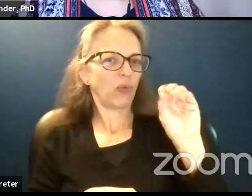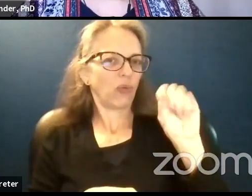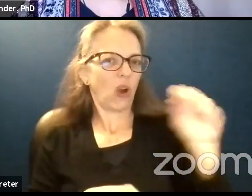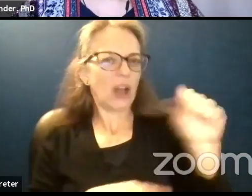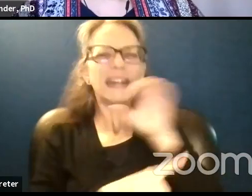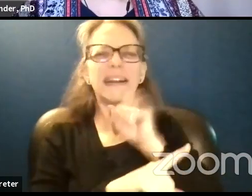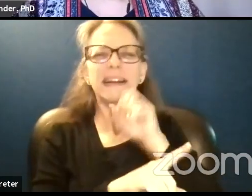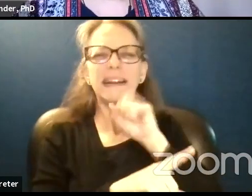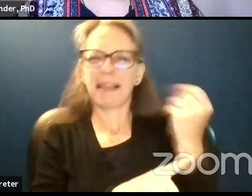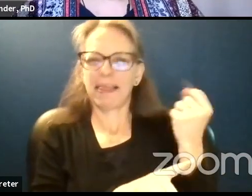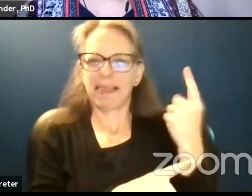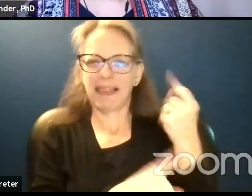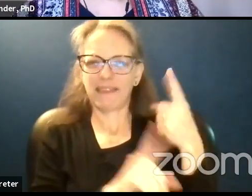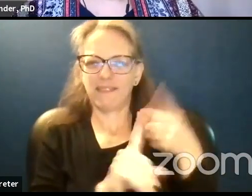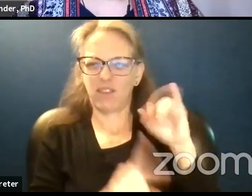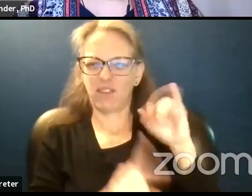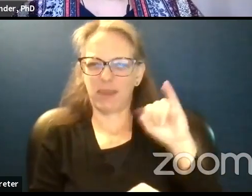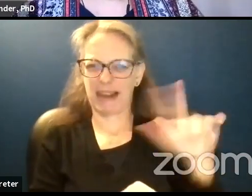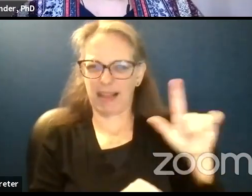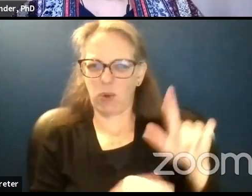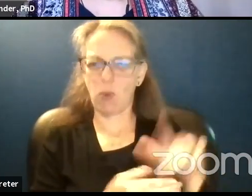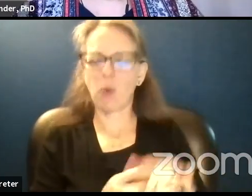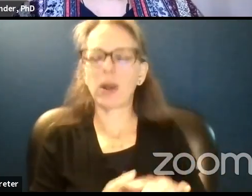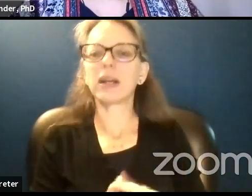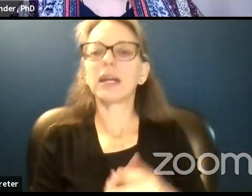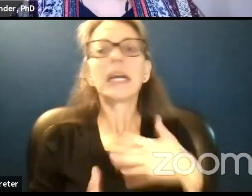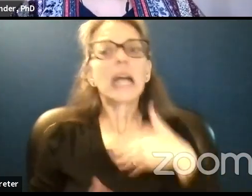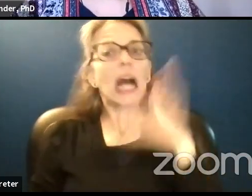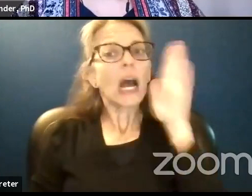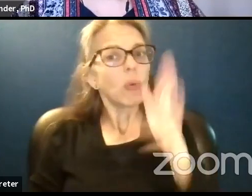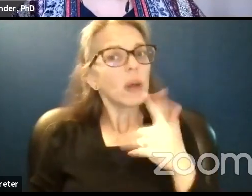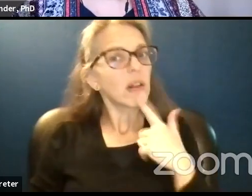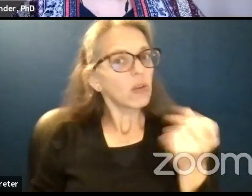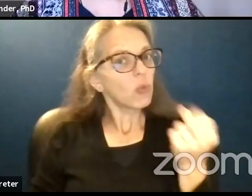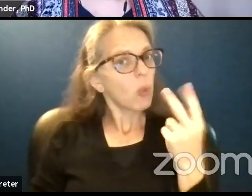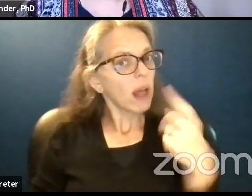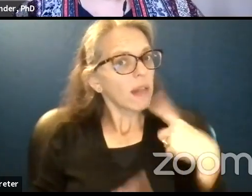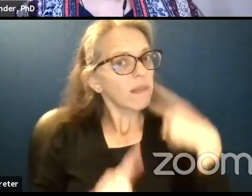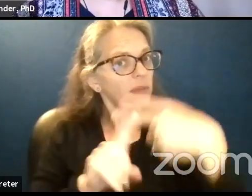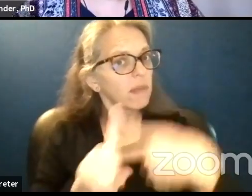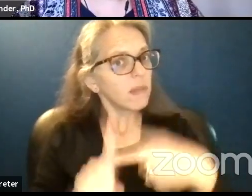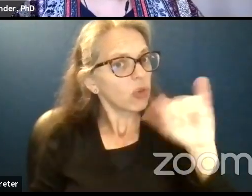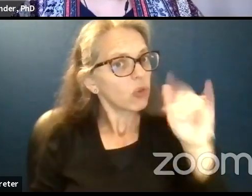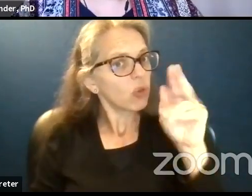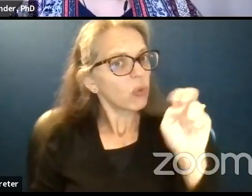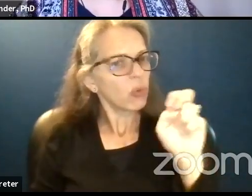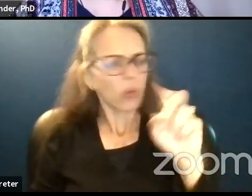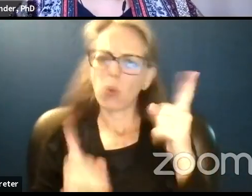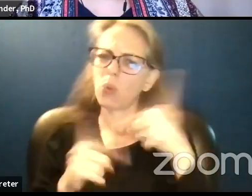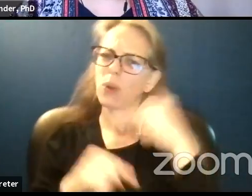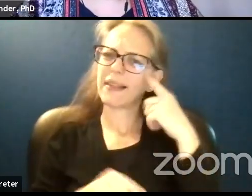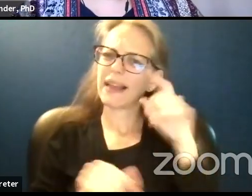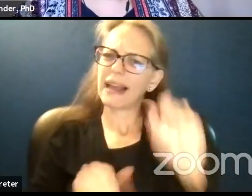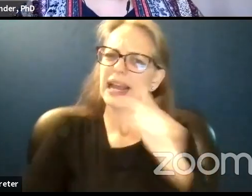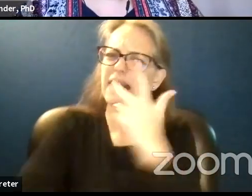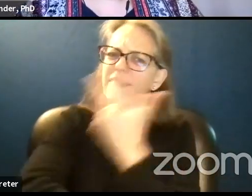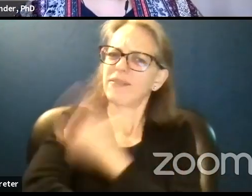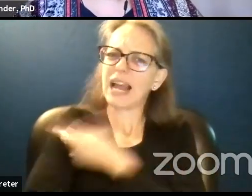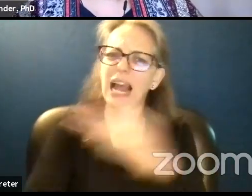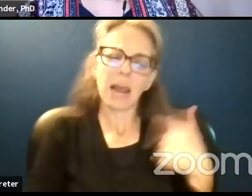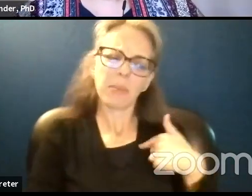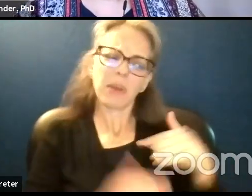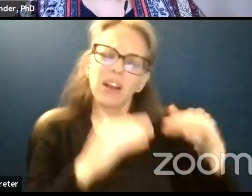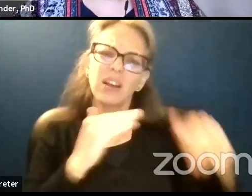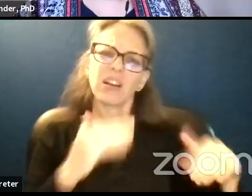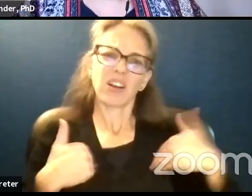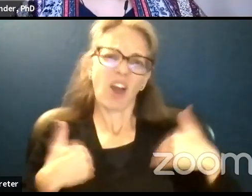Park, Illinois. Ross says, I'll be 12 in June. When do you think I'll get my vaccine? And when can my younger brother get one?